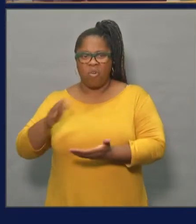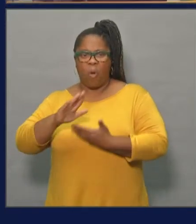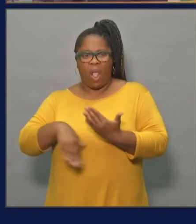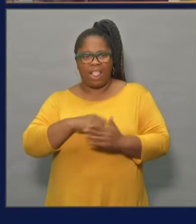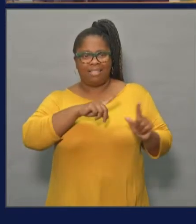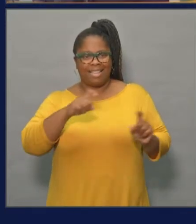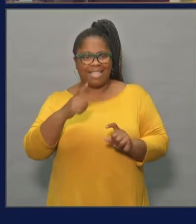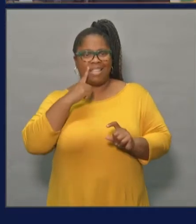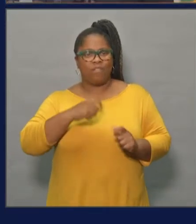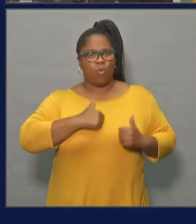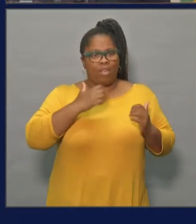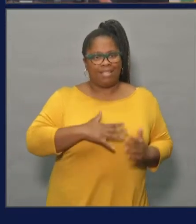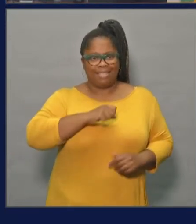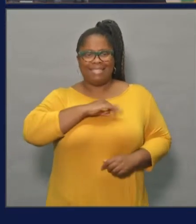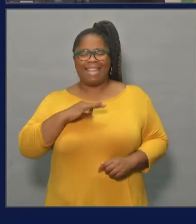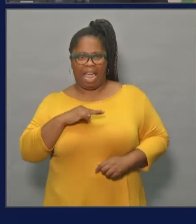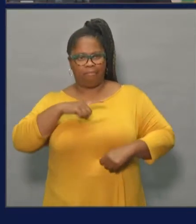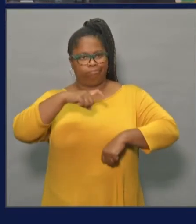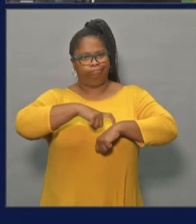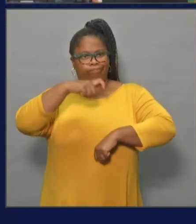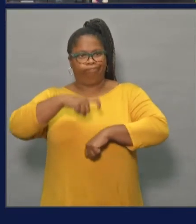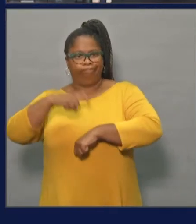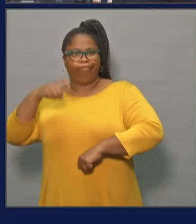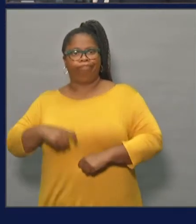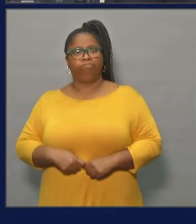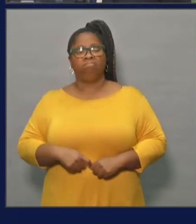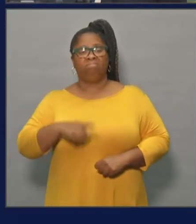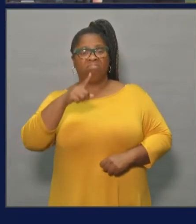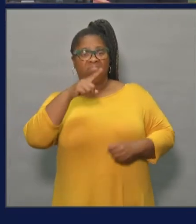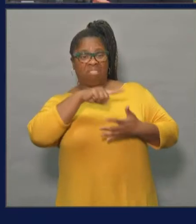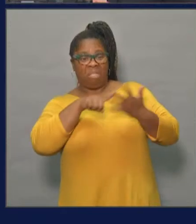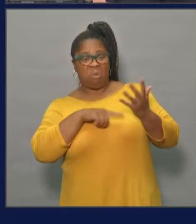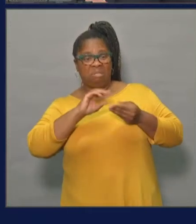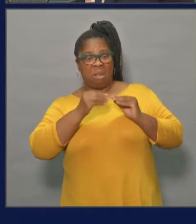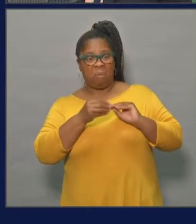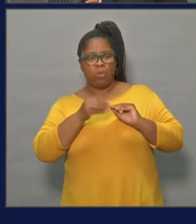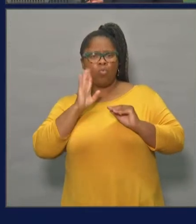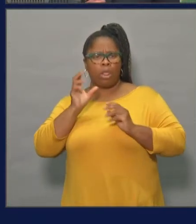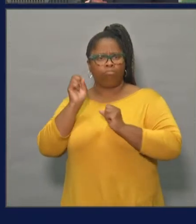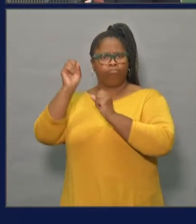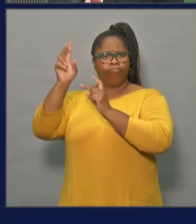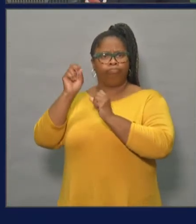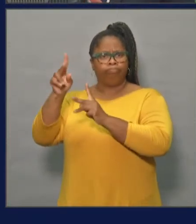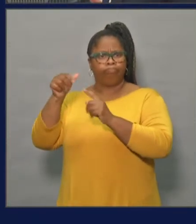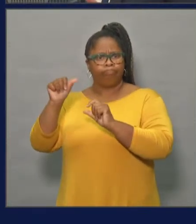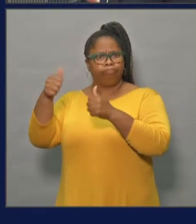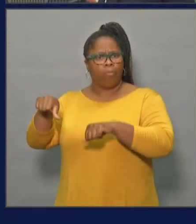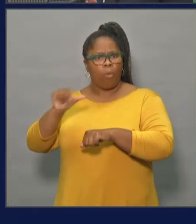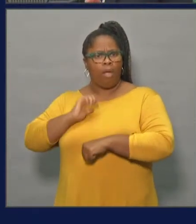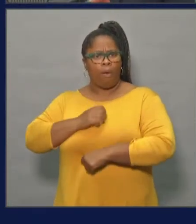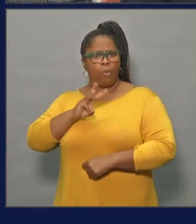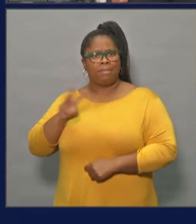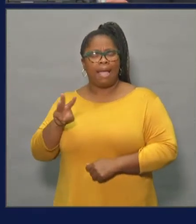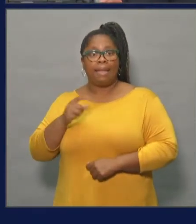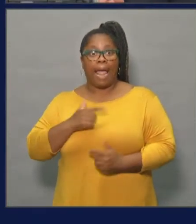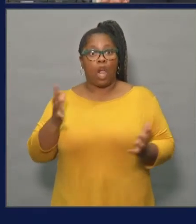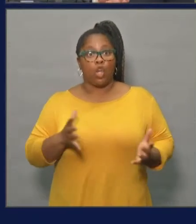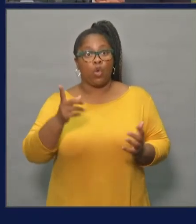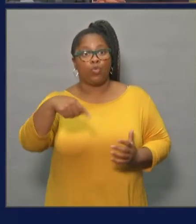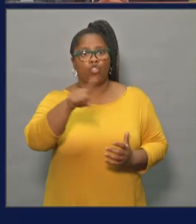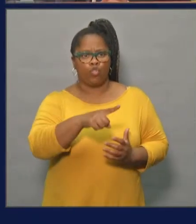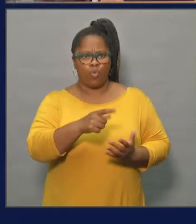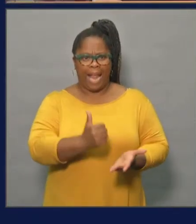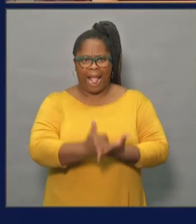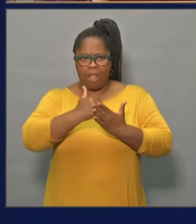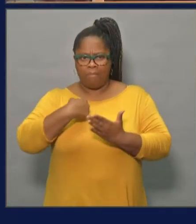manner. We will be posting these numbers on our website, and I encourage you to help us mark our progress together on our ability